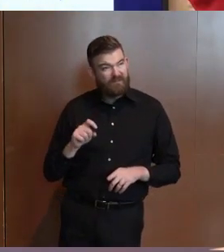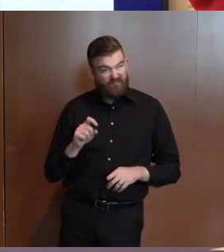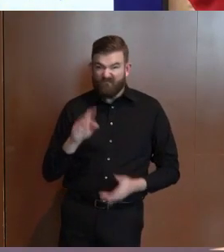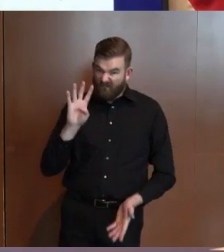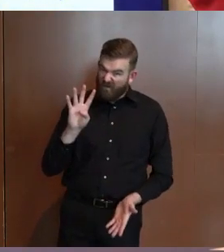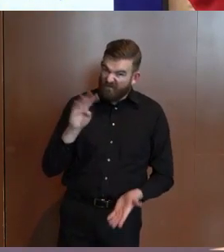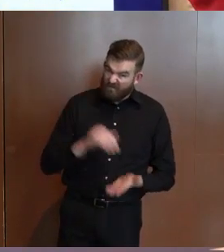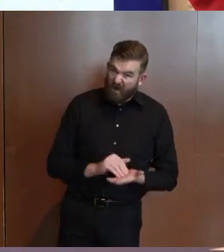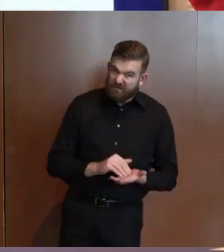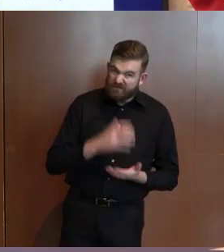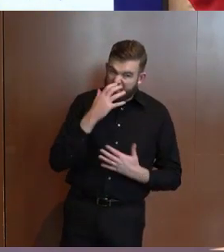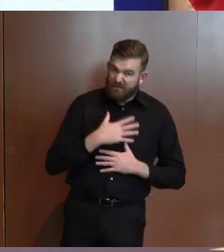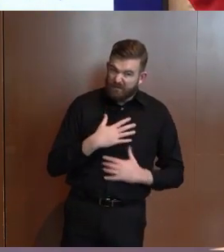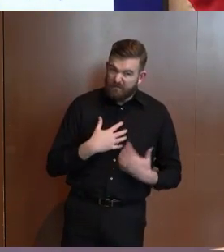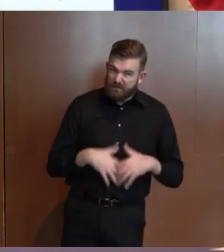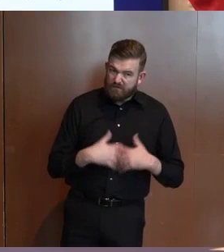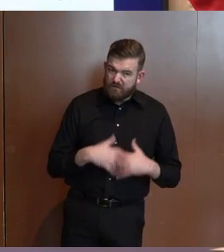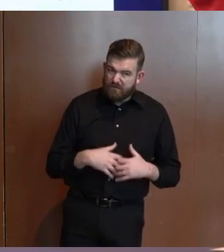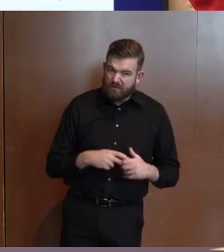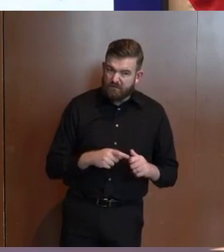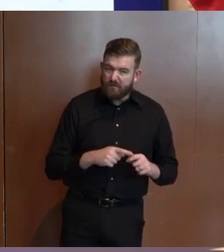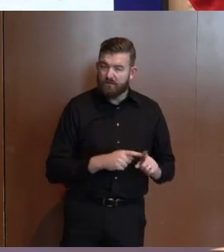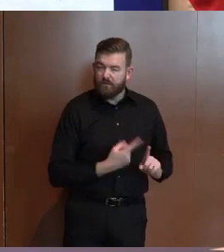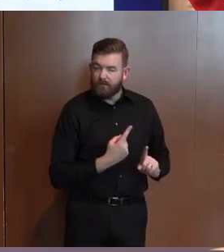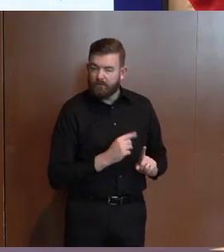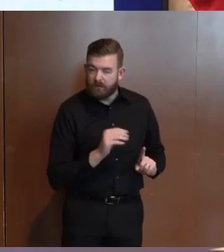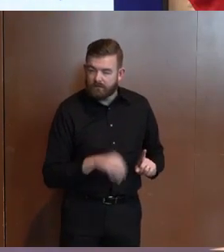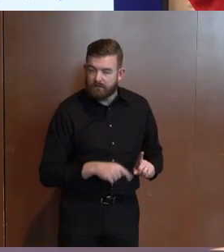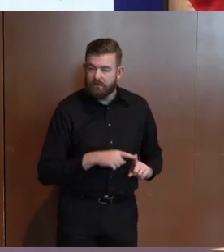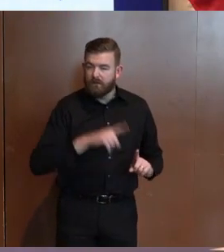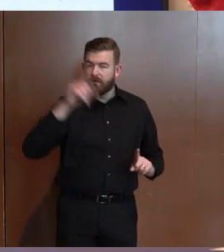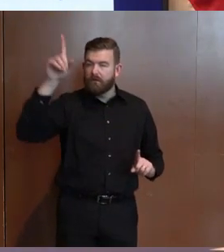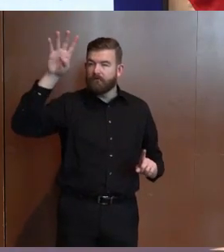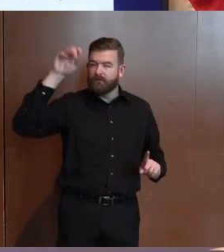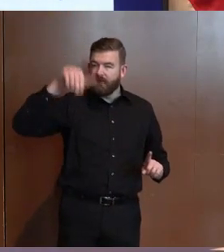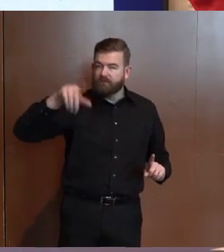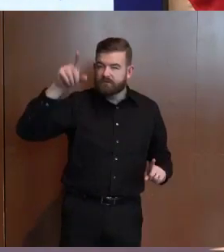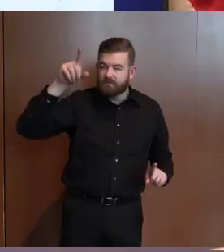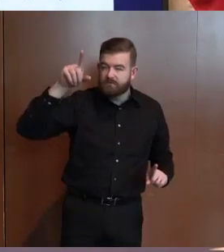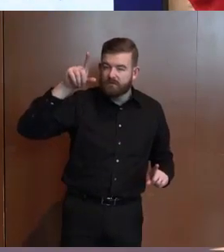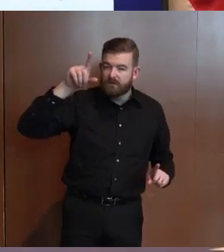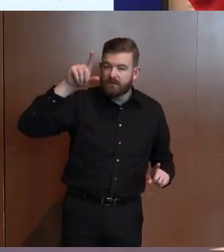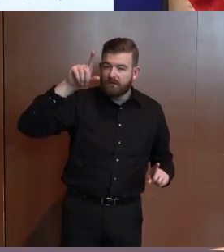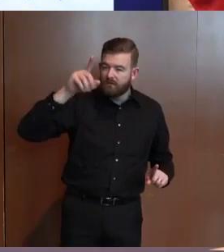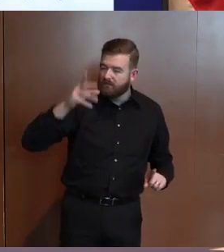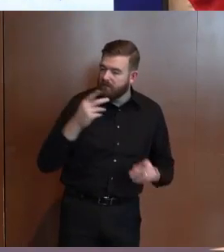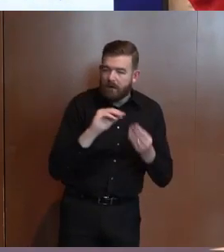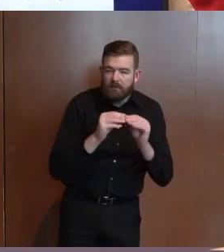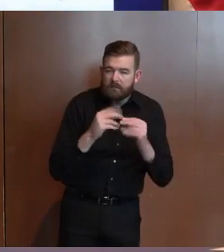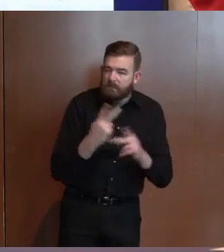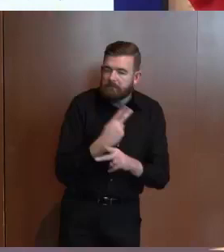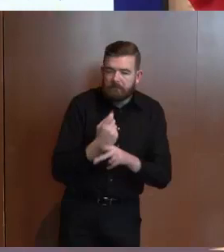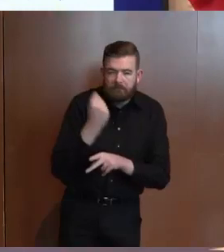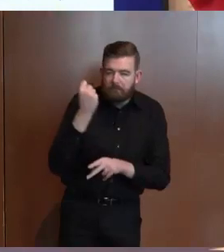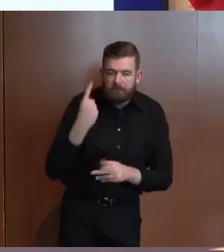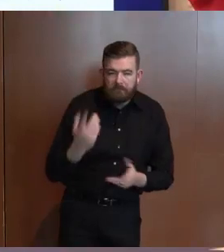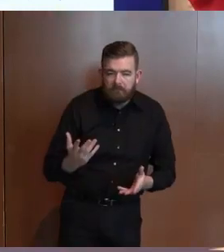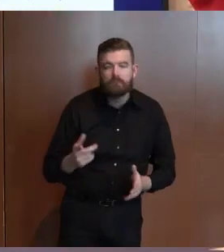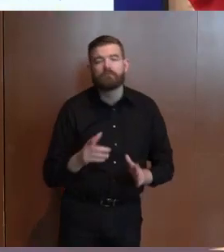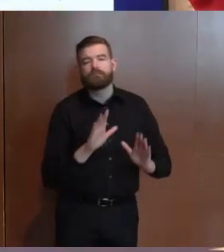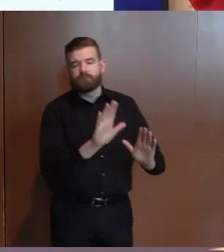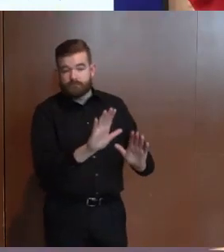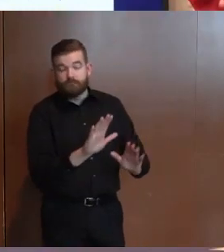it's 400,000 plus. Is that what you're saying? Let me start on the ventilators. The answer is we